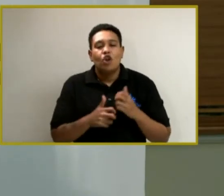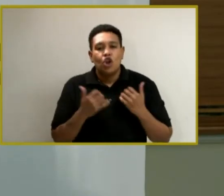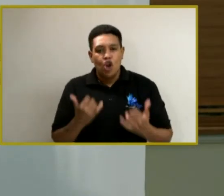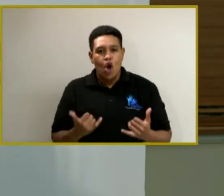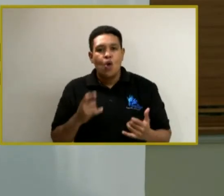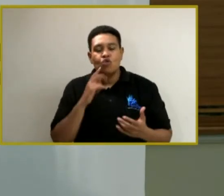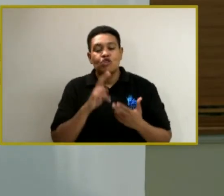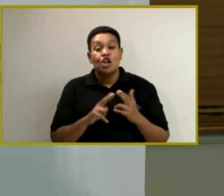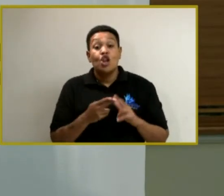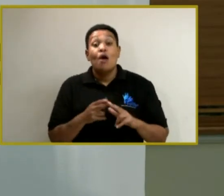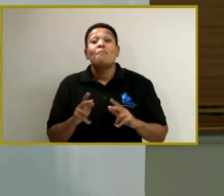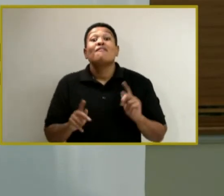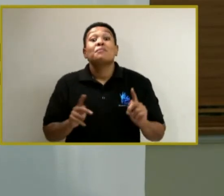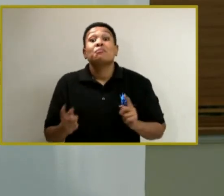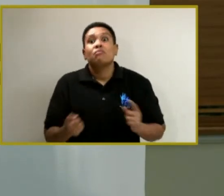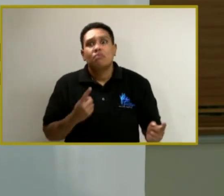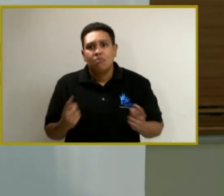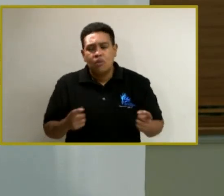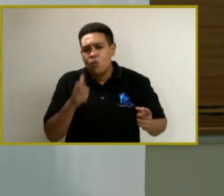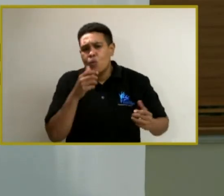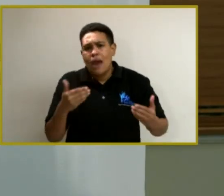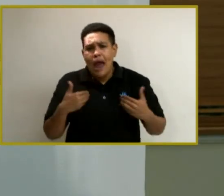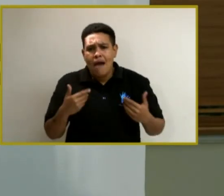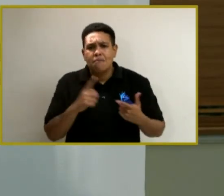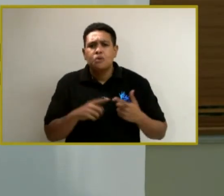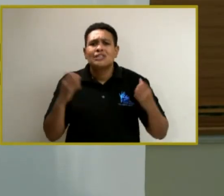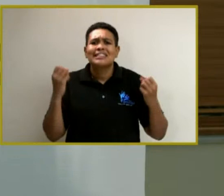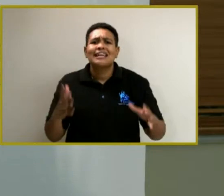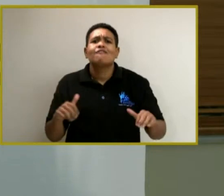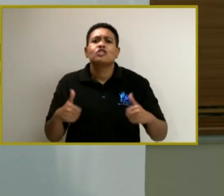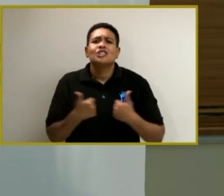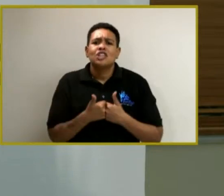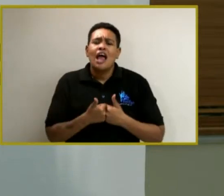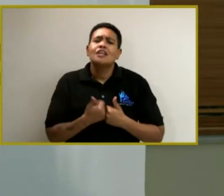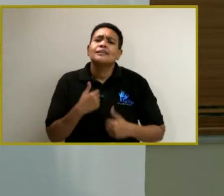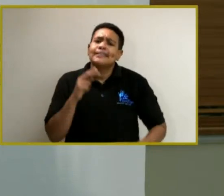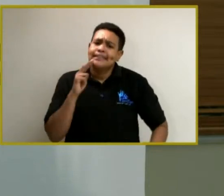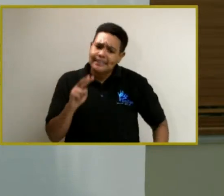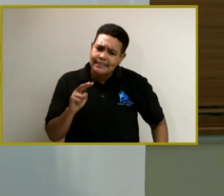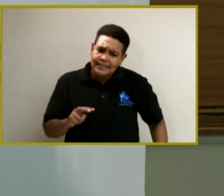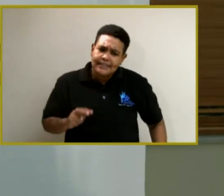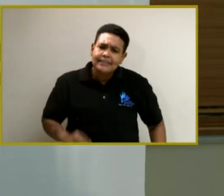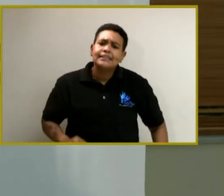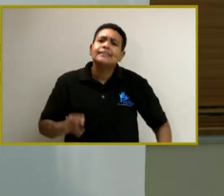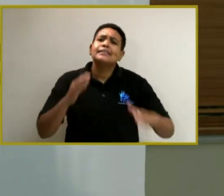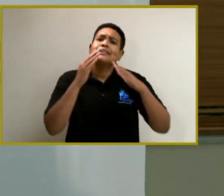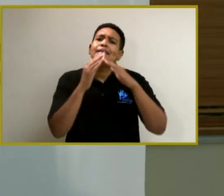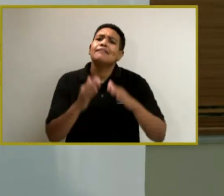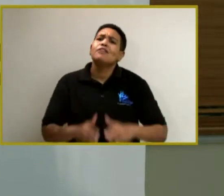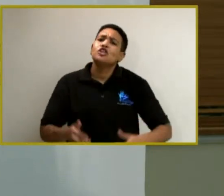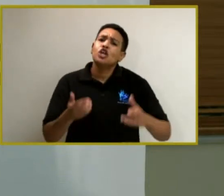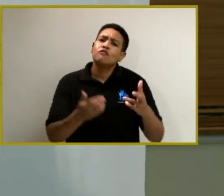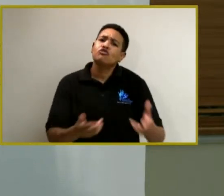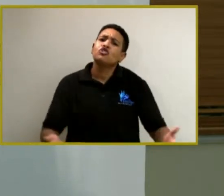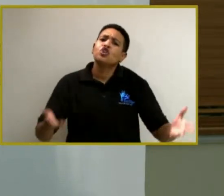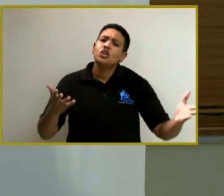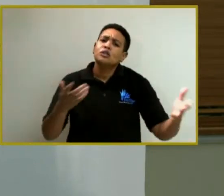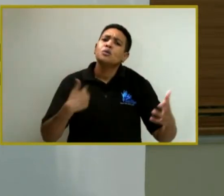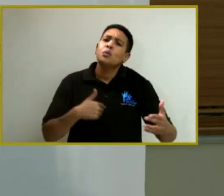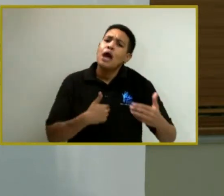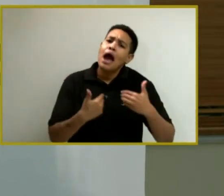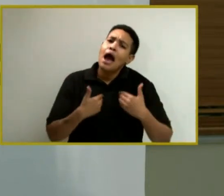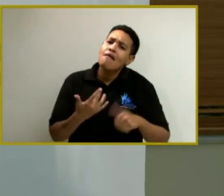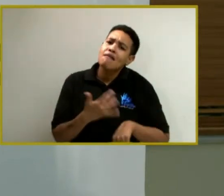The number of cases that we have and several challenges, division of resources that we have.